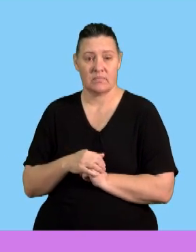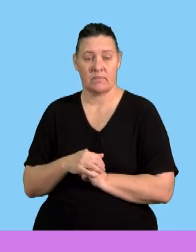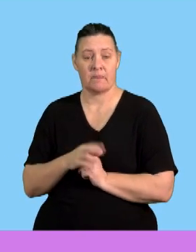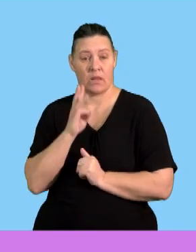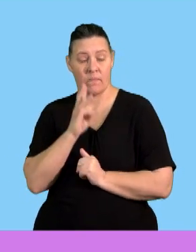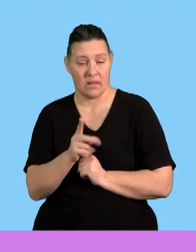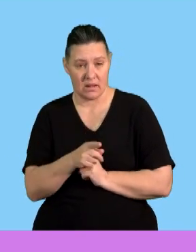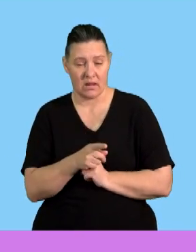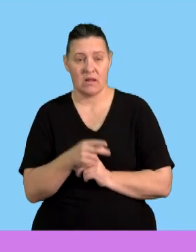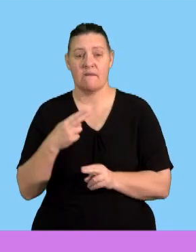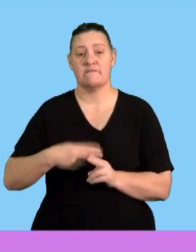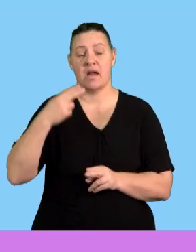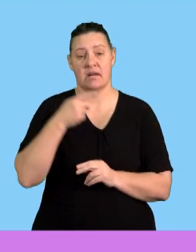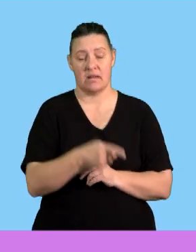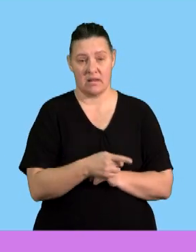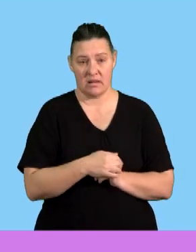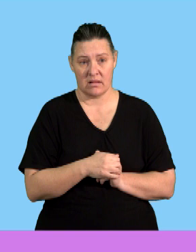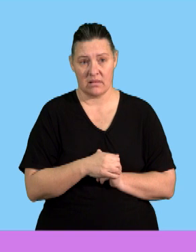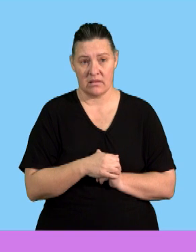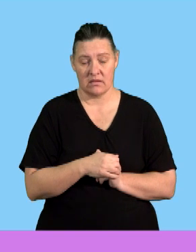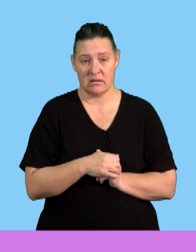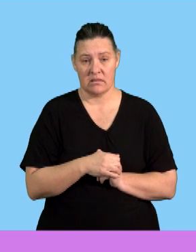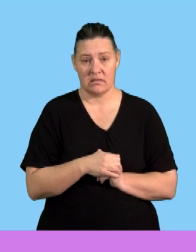going to be my final